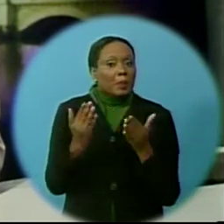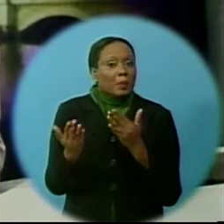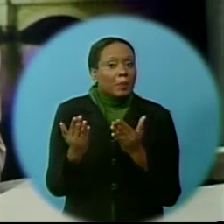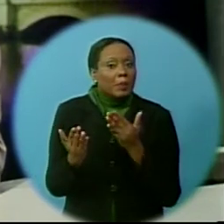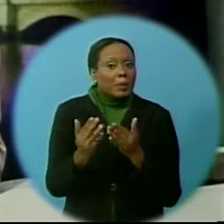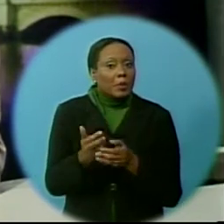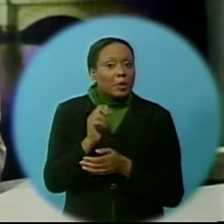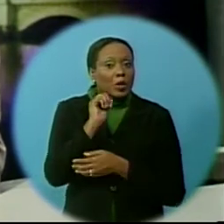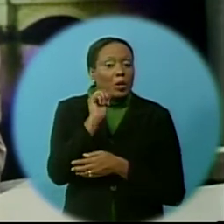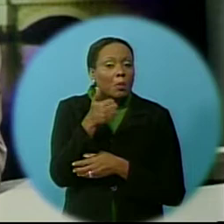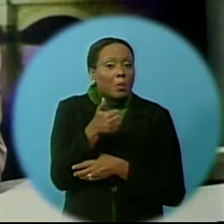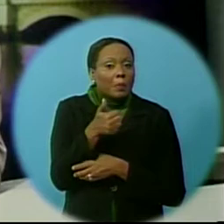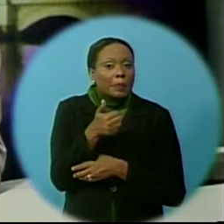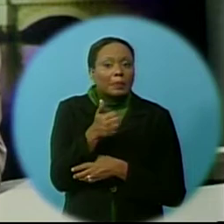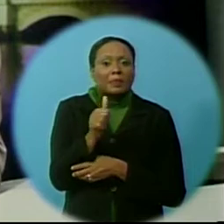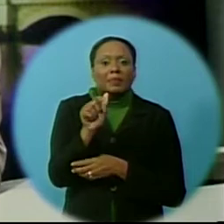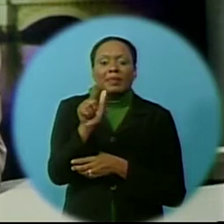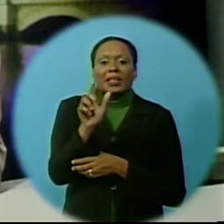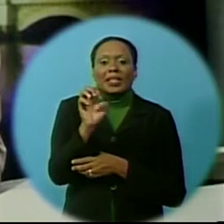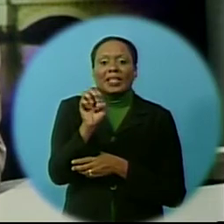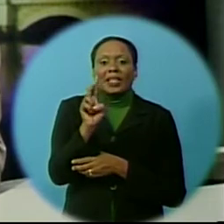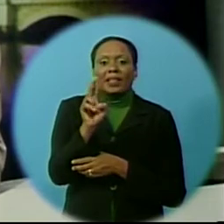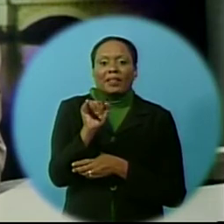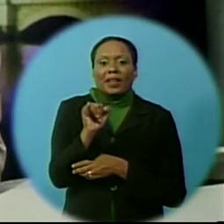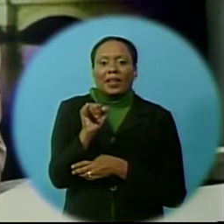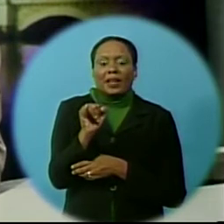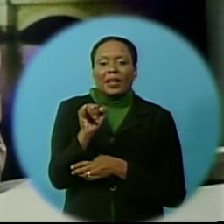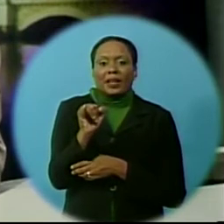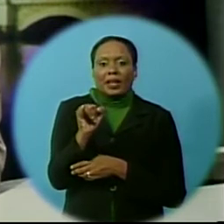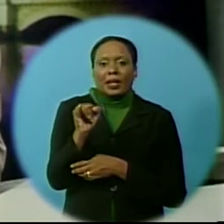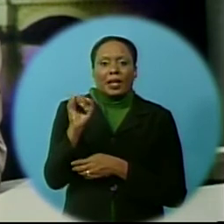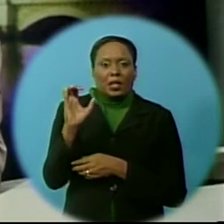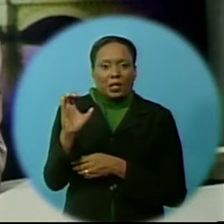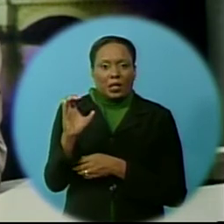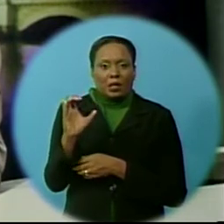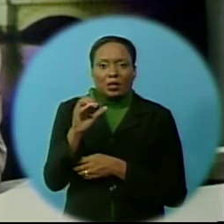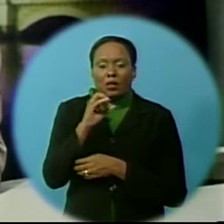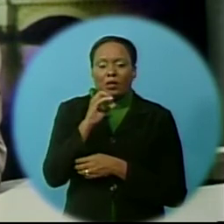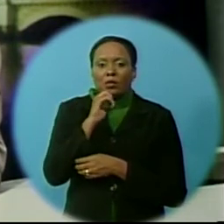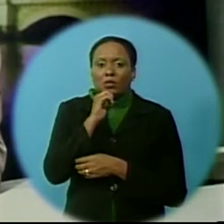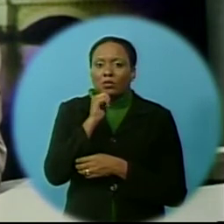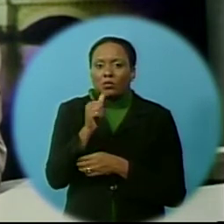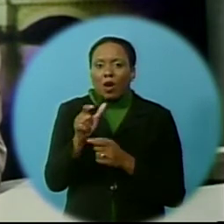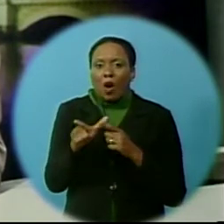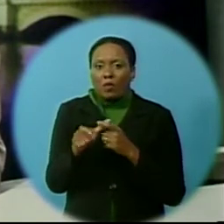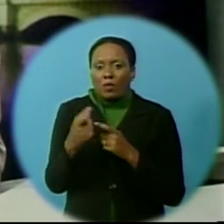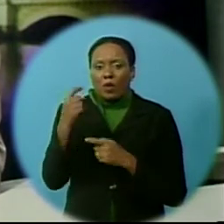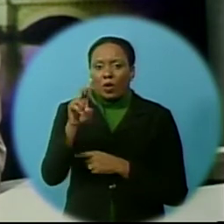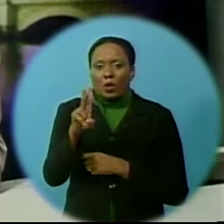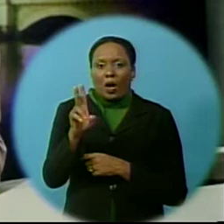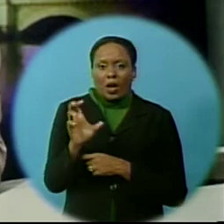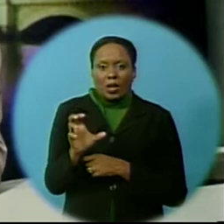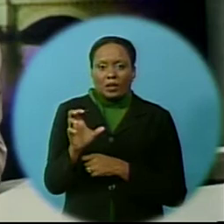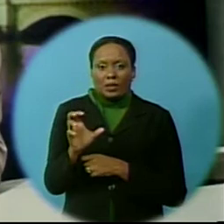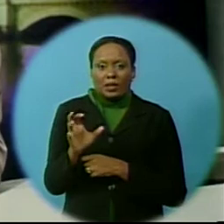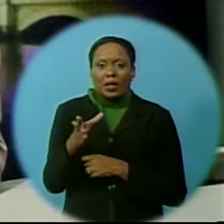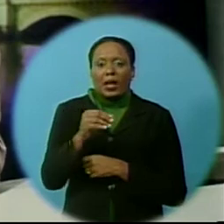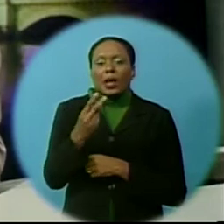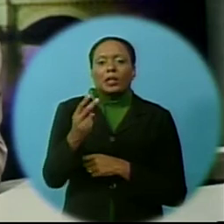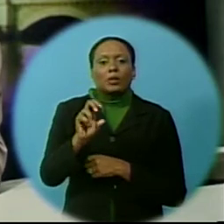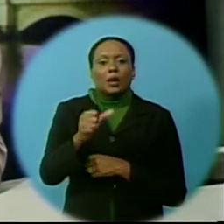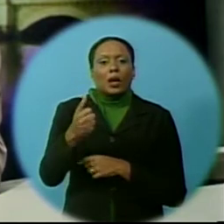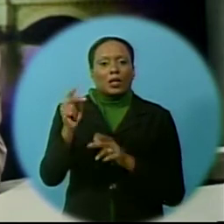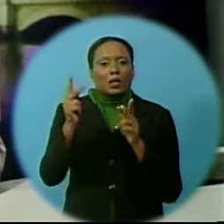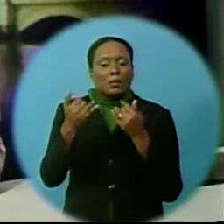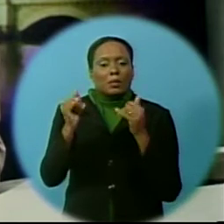CAC Games in Mexico. Levi Cadogan didn't compete in the men's 200-meter final, while Darian King and Hayden Lewis lost the bronze medal match